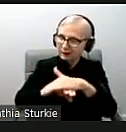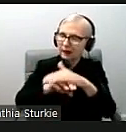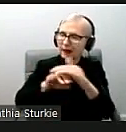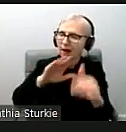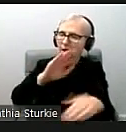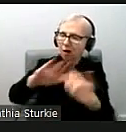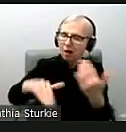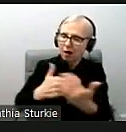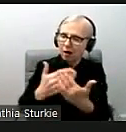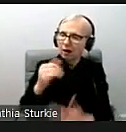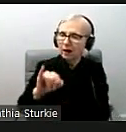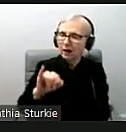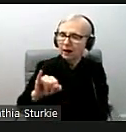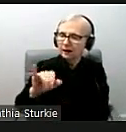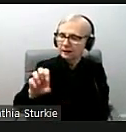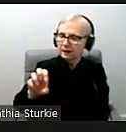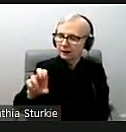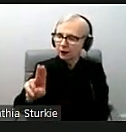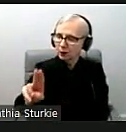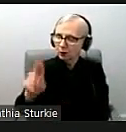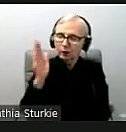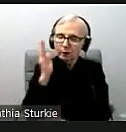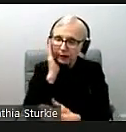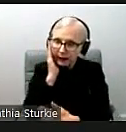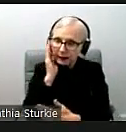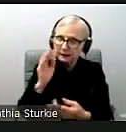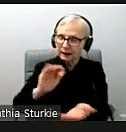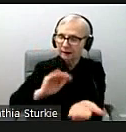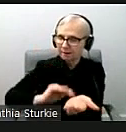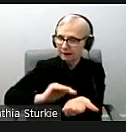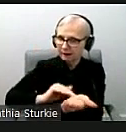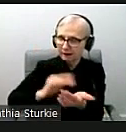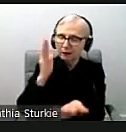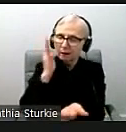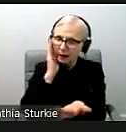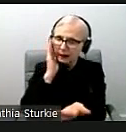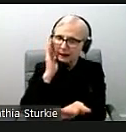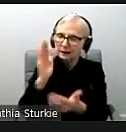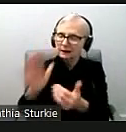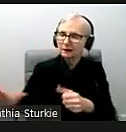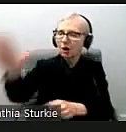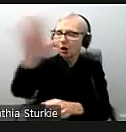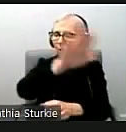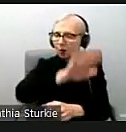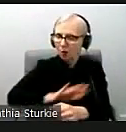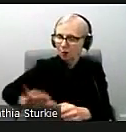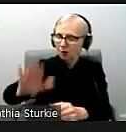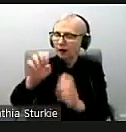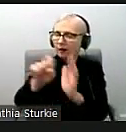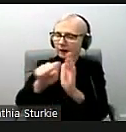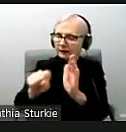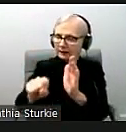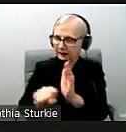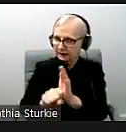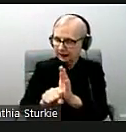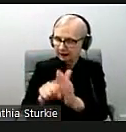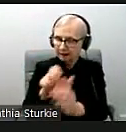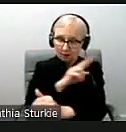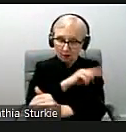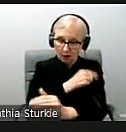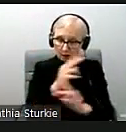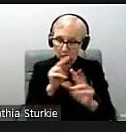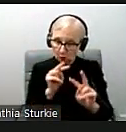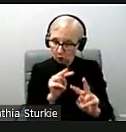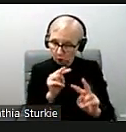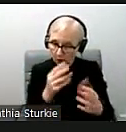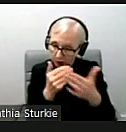ICU bed and every medical bed that we have in the state. And so the hospitals monitor this on a daily basis. We